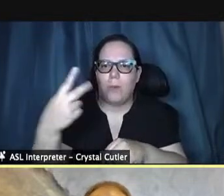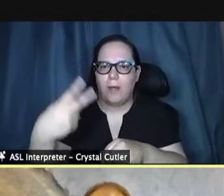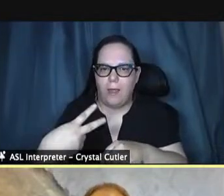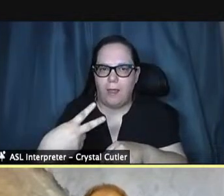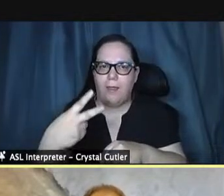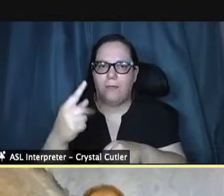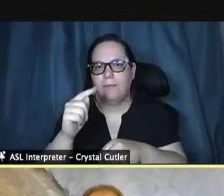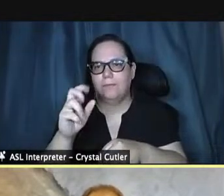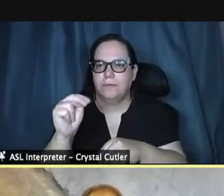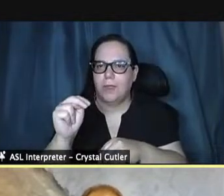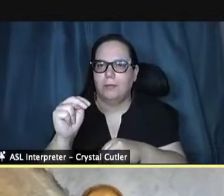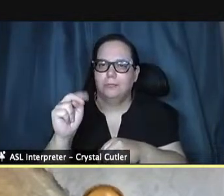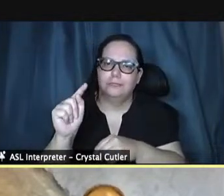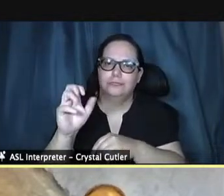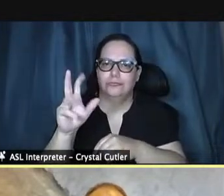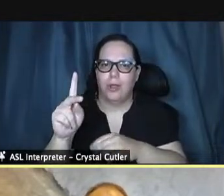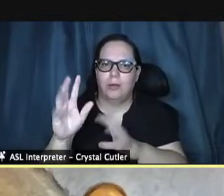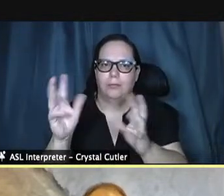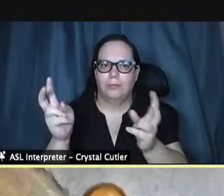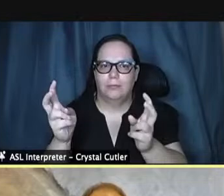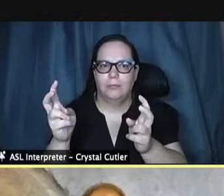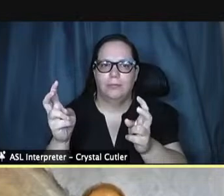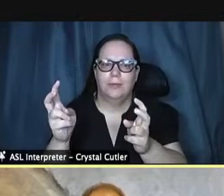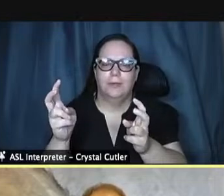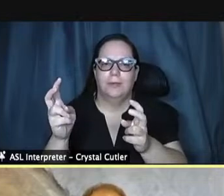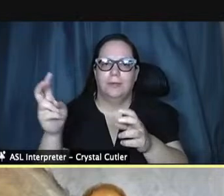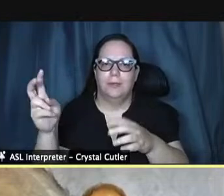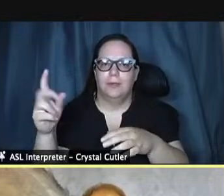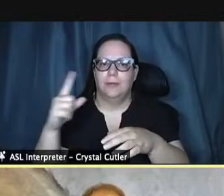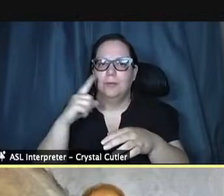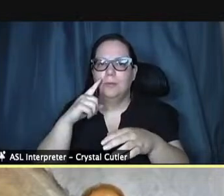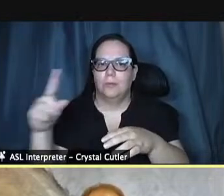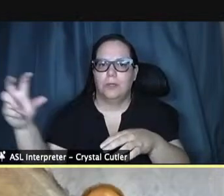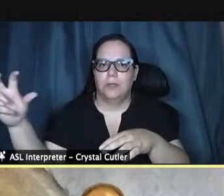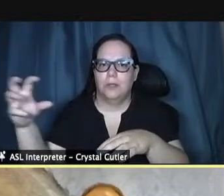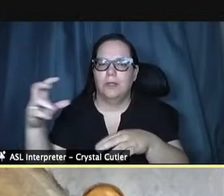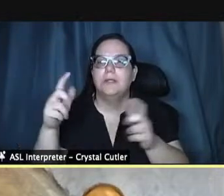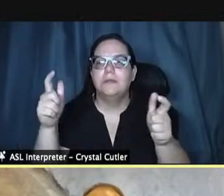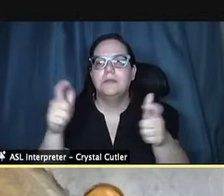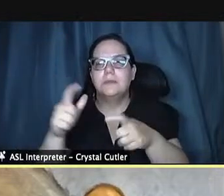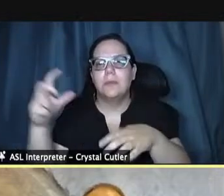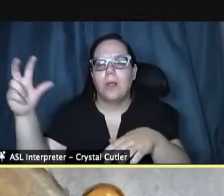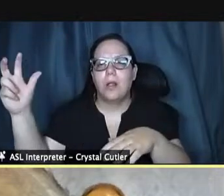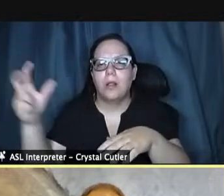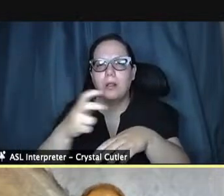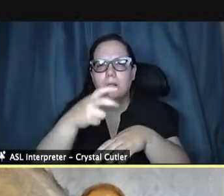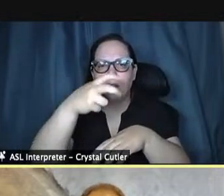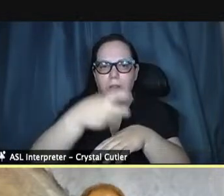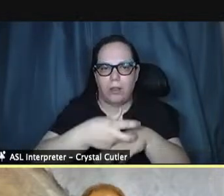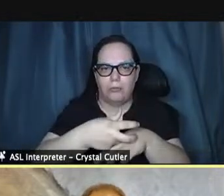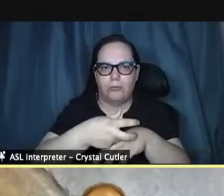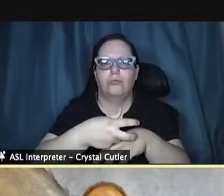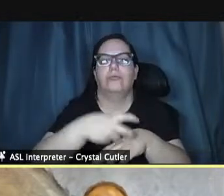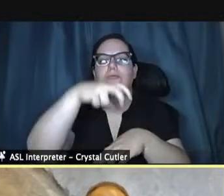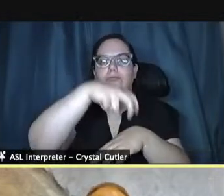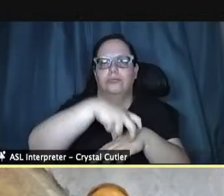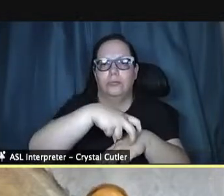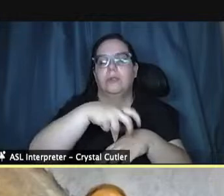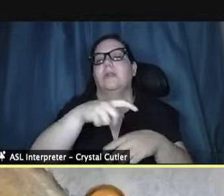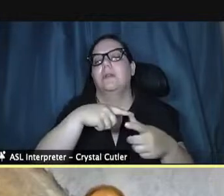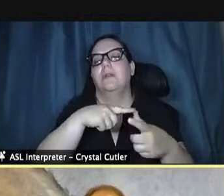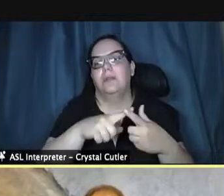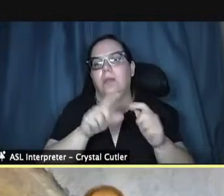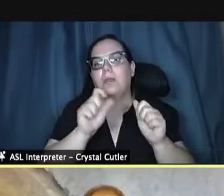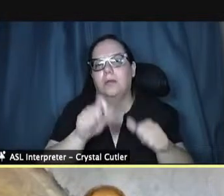pickup truck, a step beyond the small landers currently under development, but able to reach more remote areas when compared